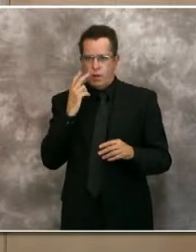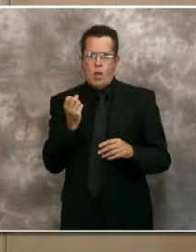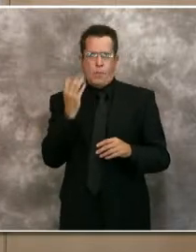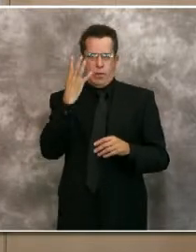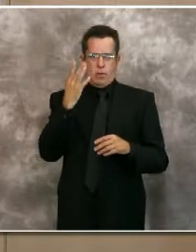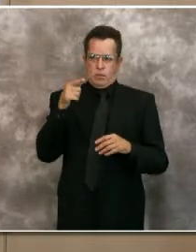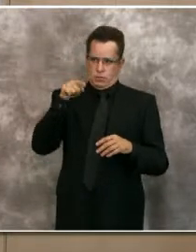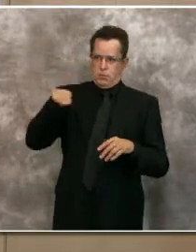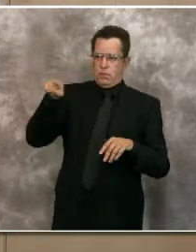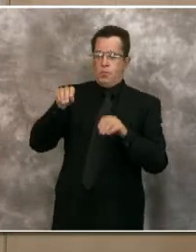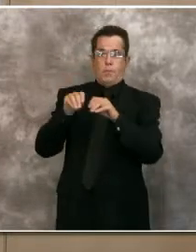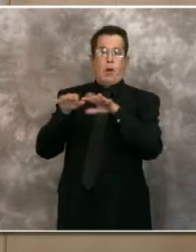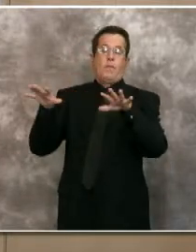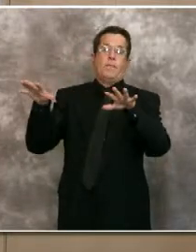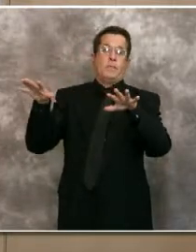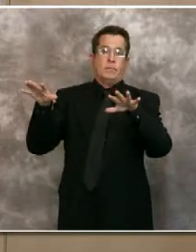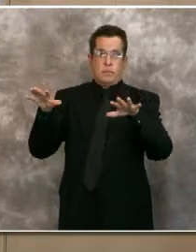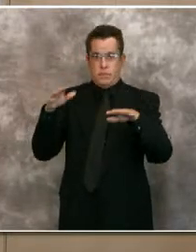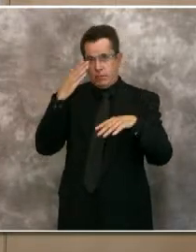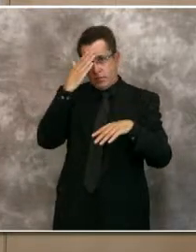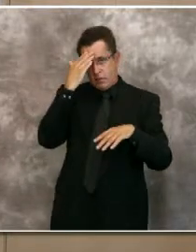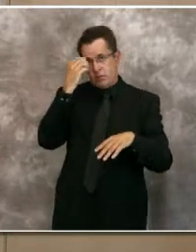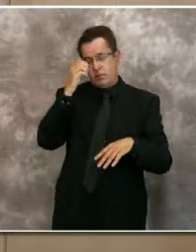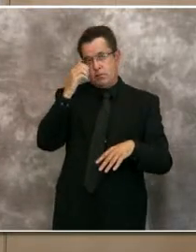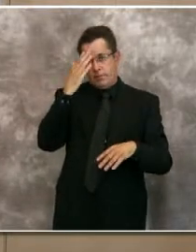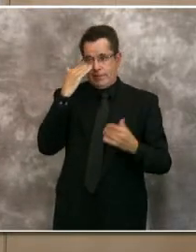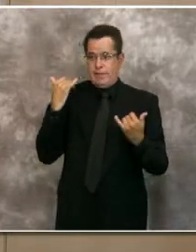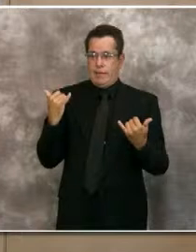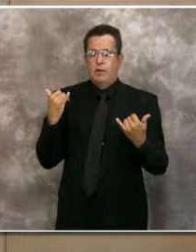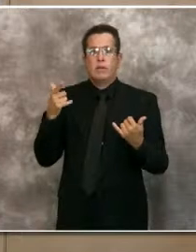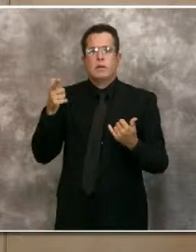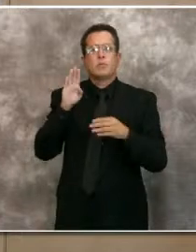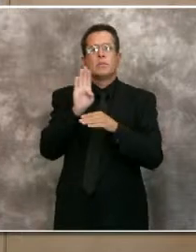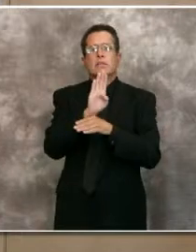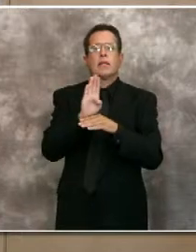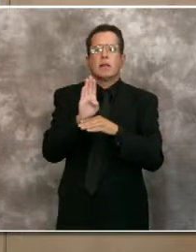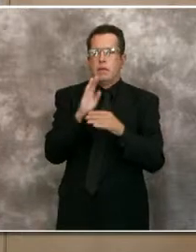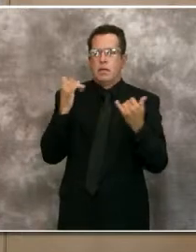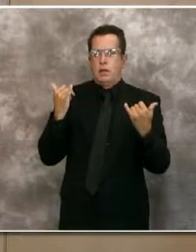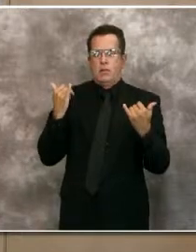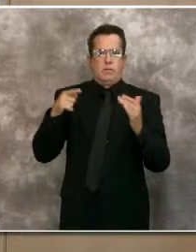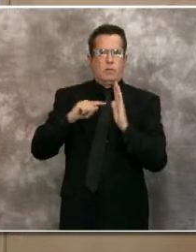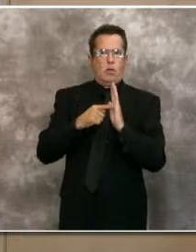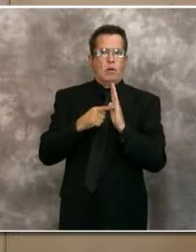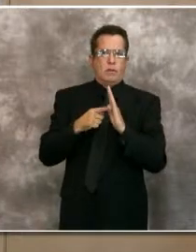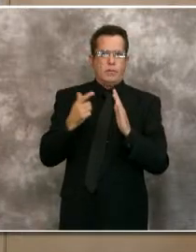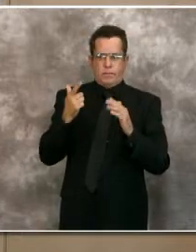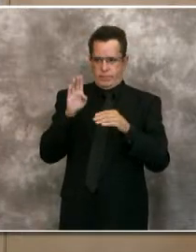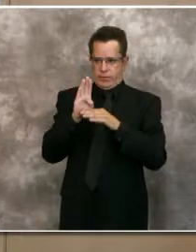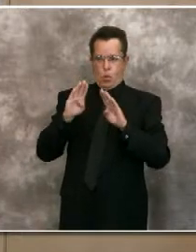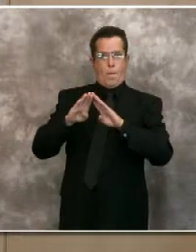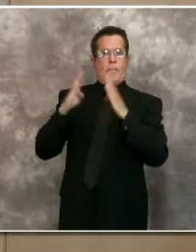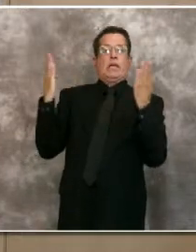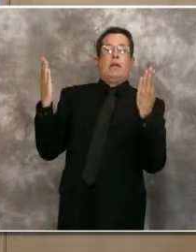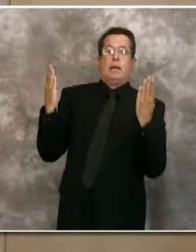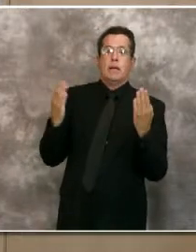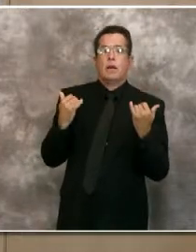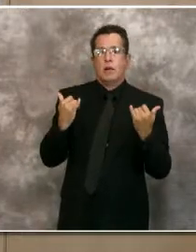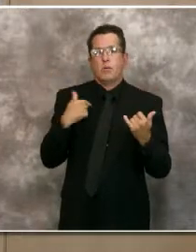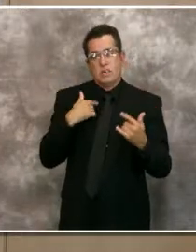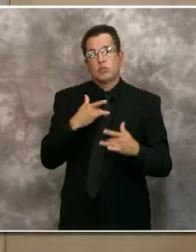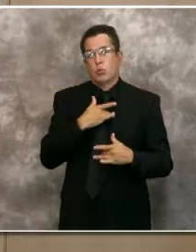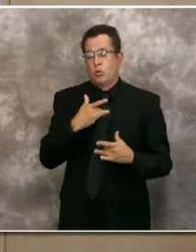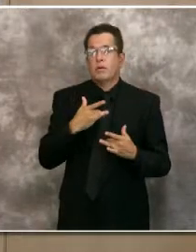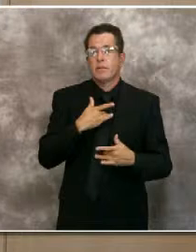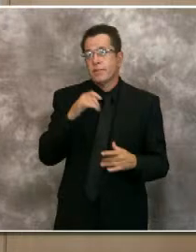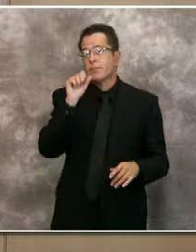cases increasing as a result of businesses, activities, and other industries opening up. And